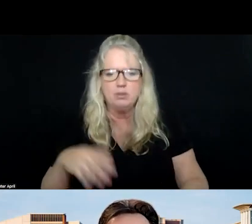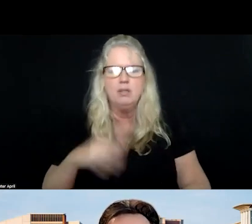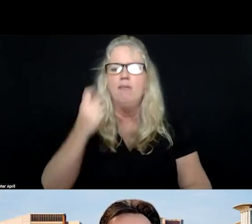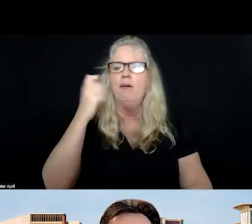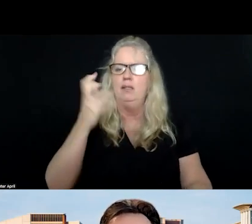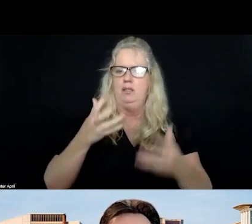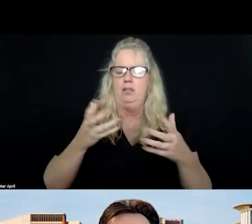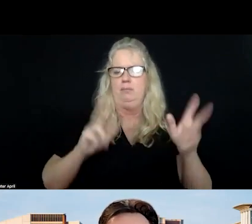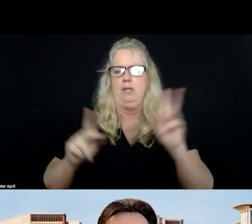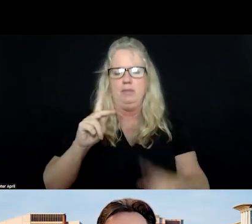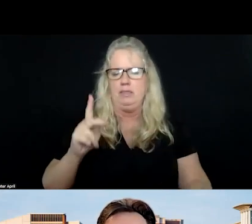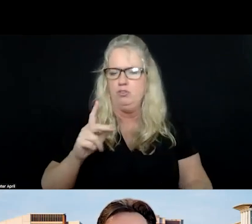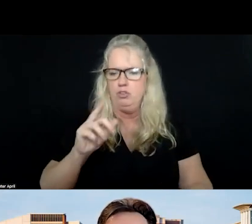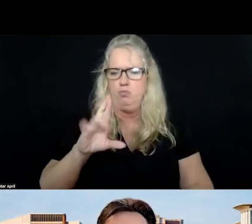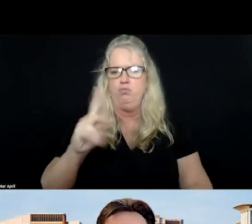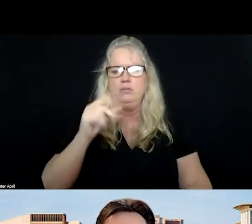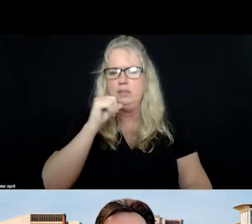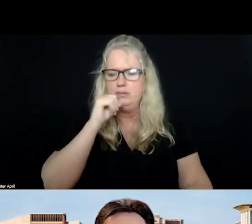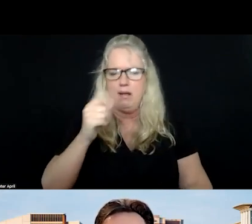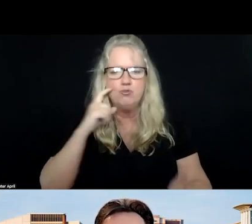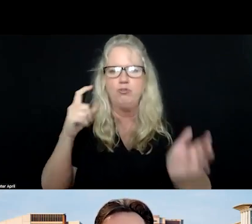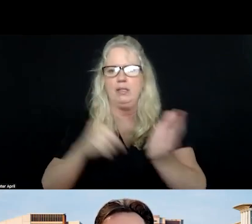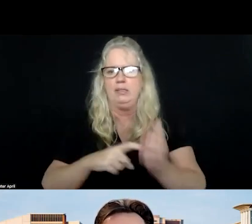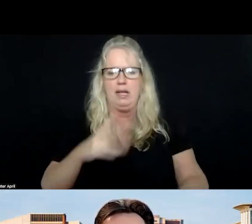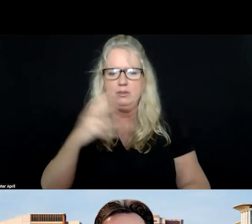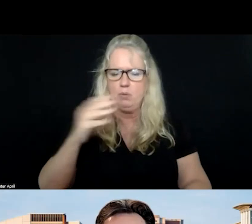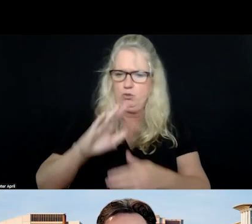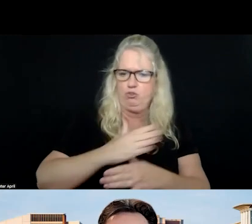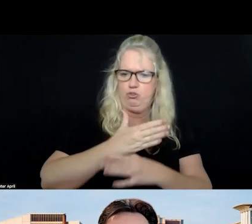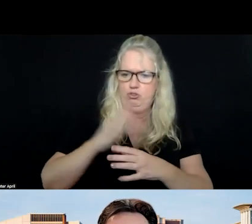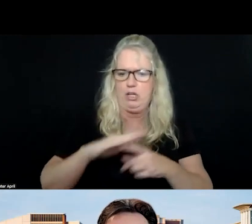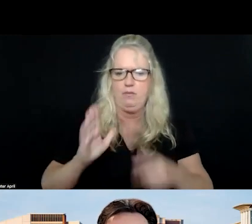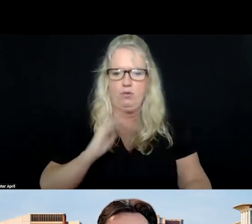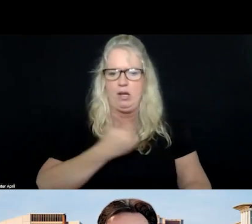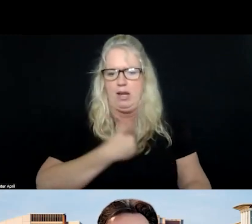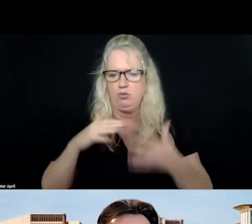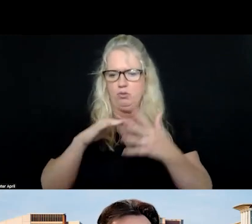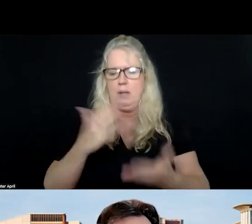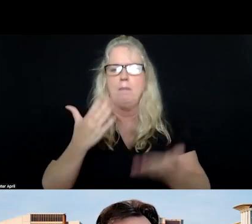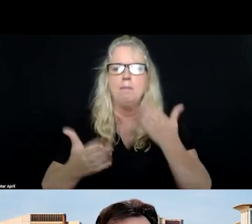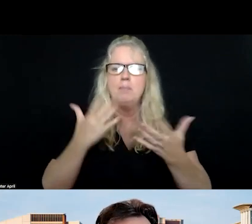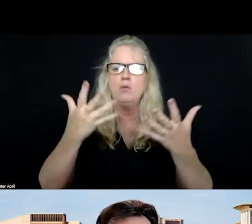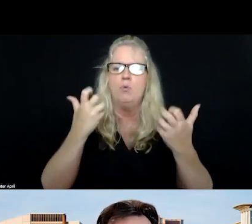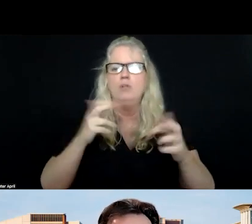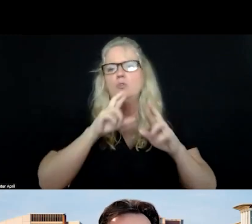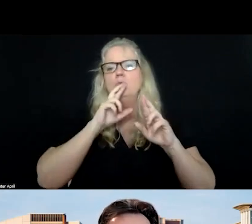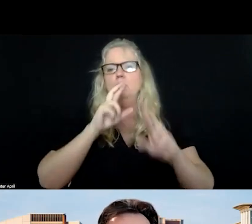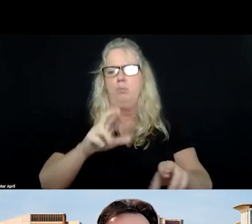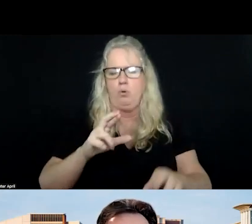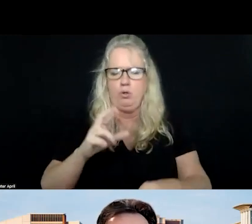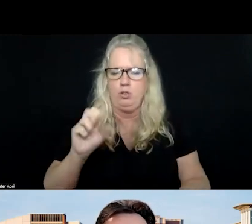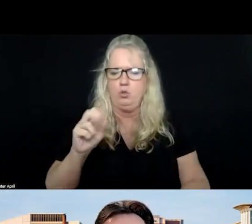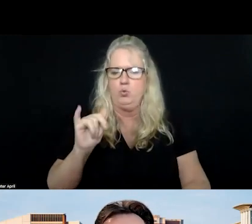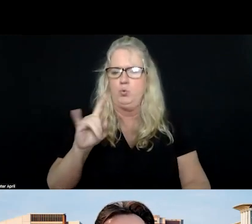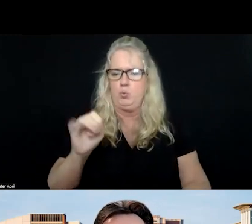population at risk is not recognized. So I ask you to share word of our study, both for people who might wish to report a suicide and